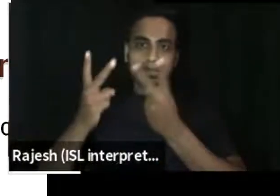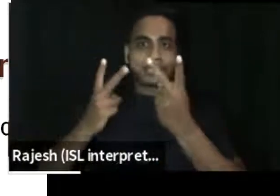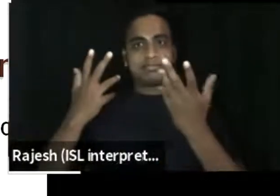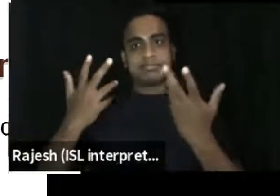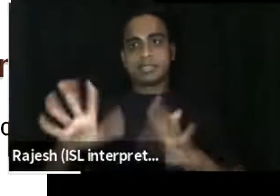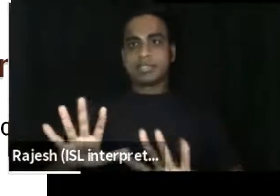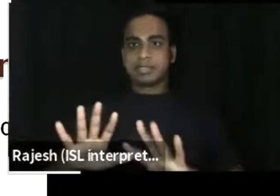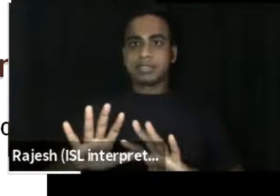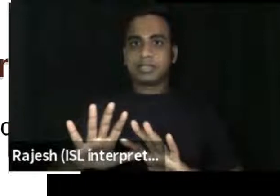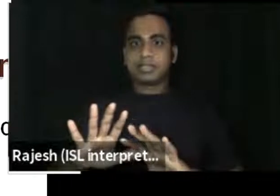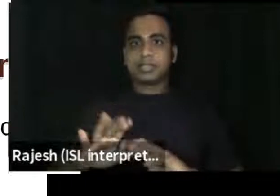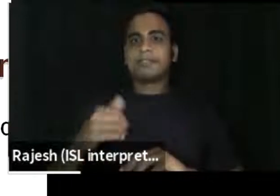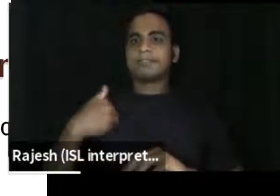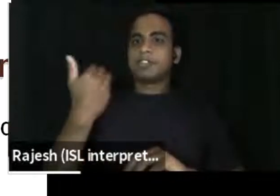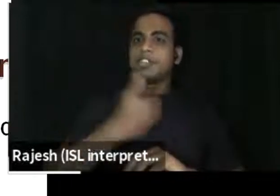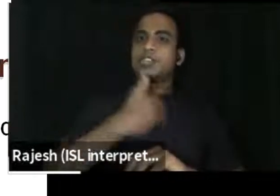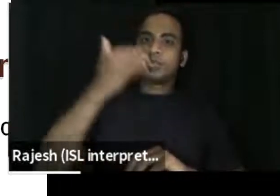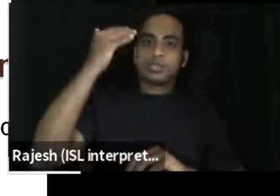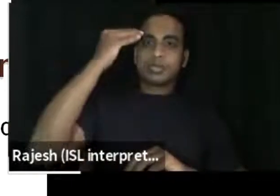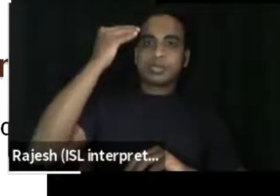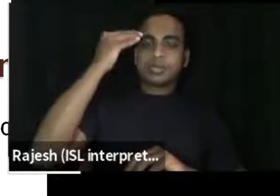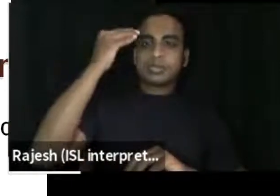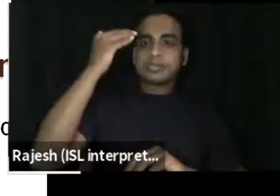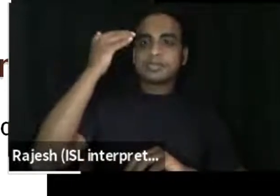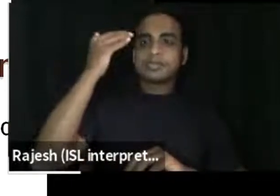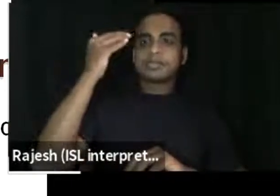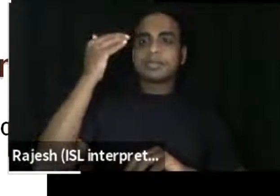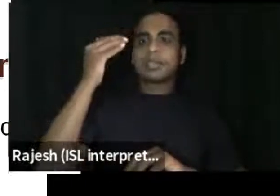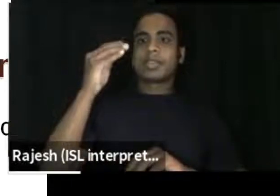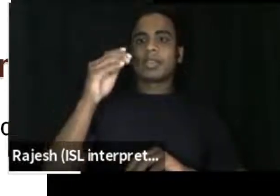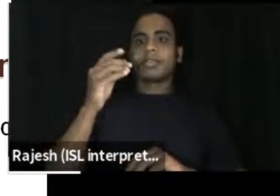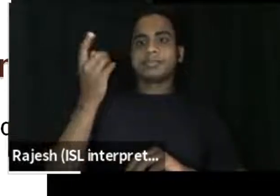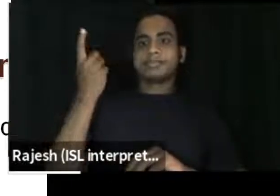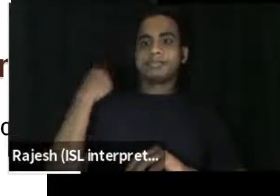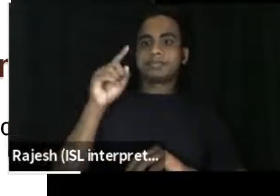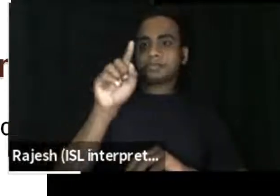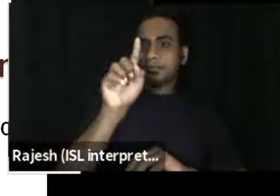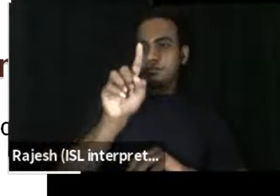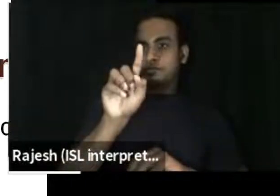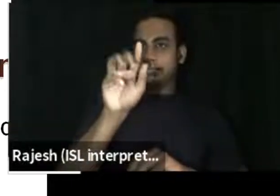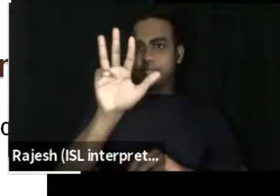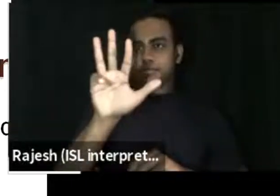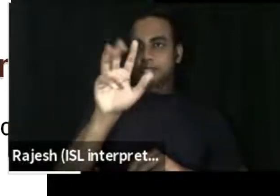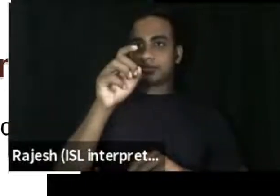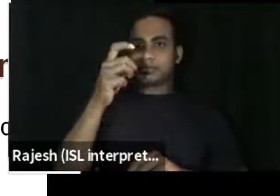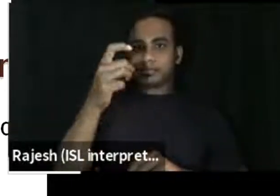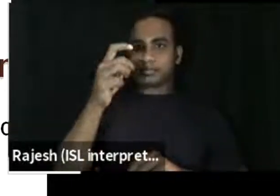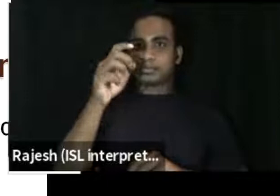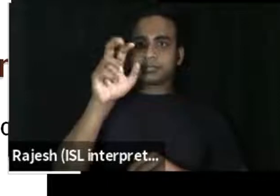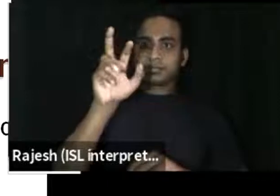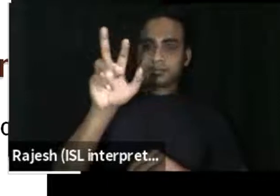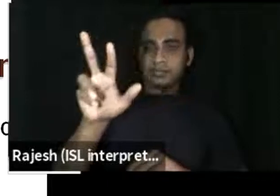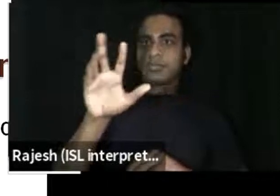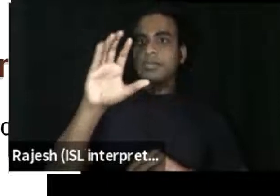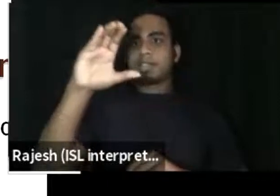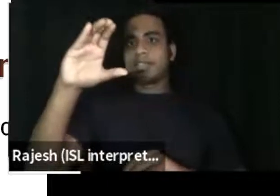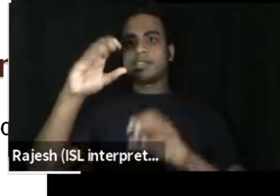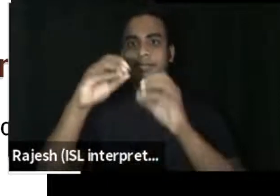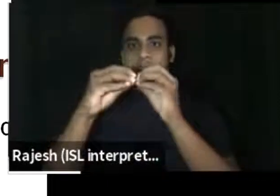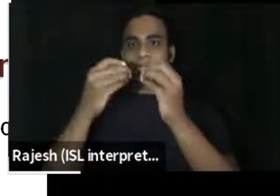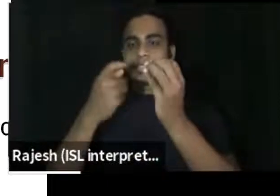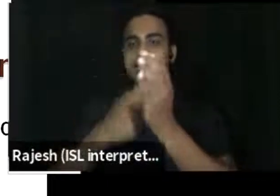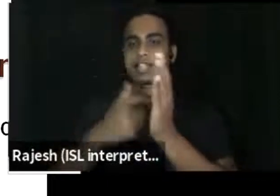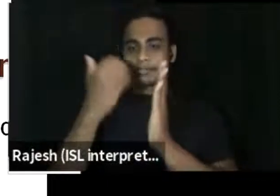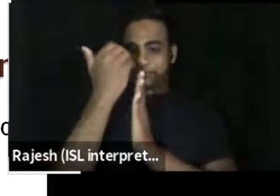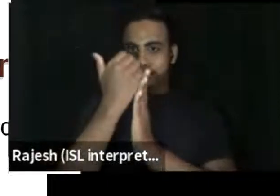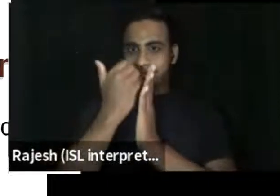so we all know that started and promoted in 1978 onwards, but we have the CBR guidelines, which came up in 2010.